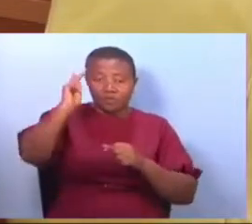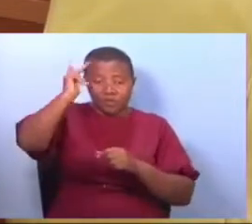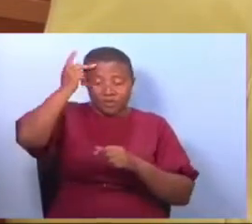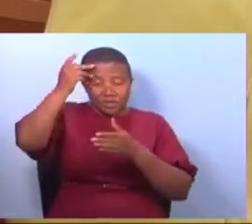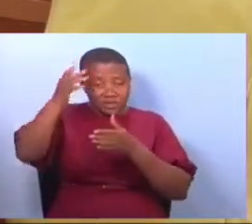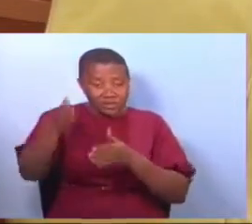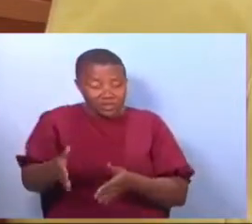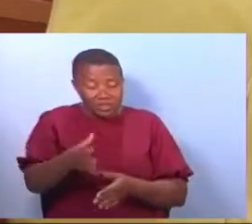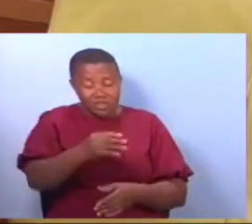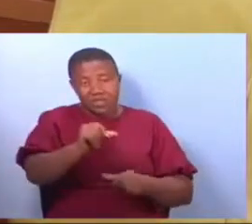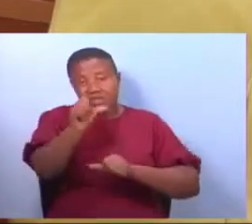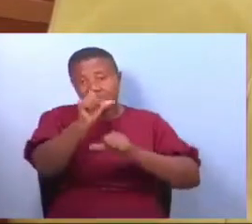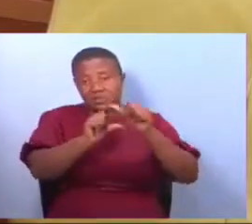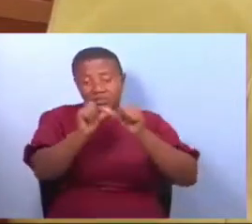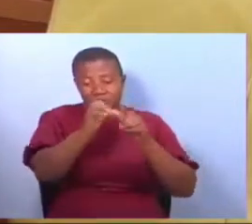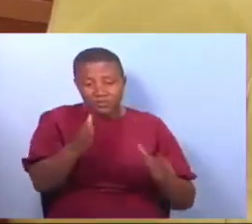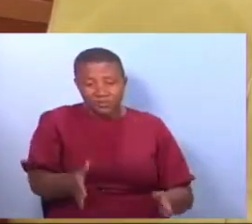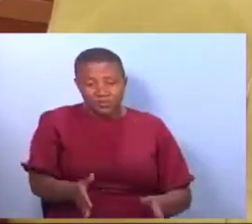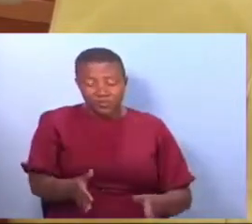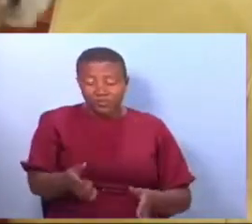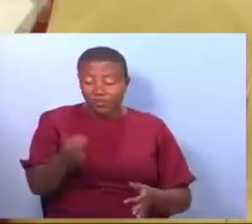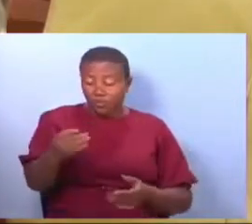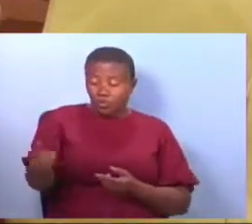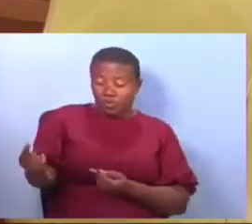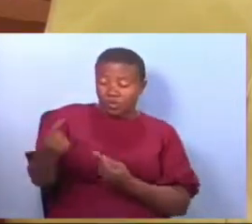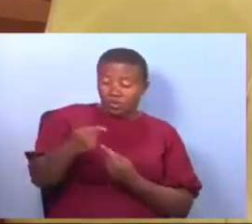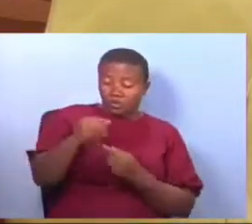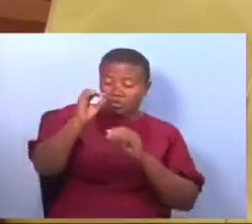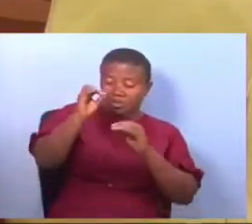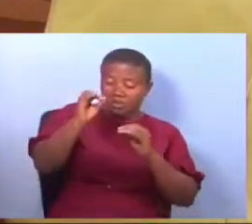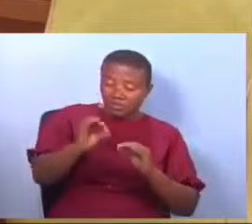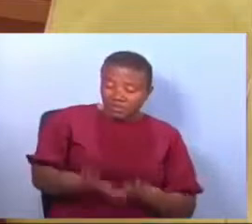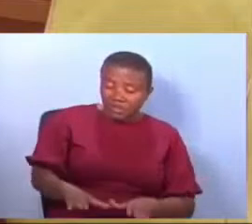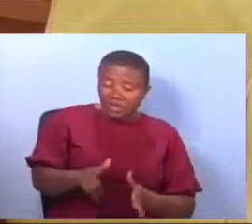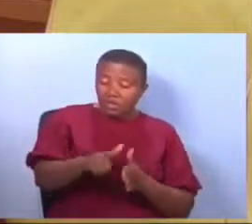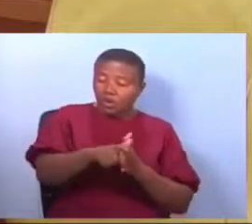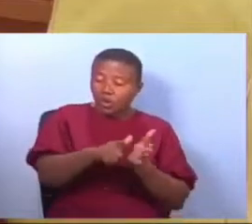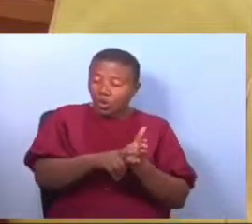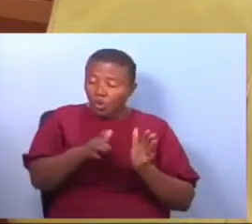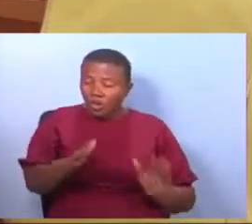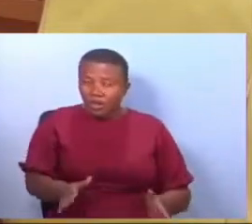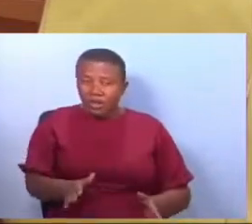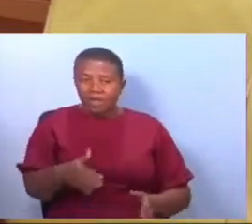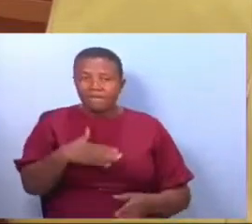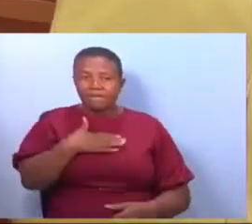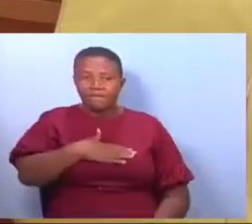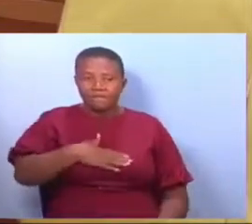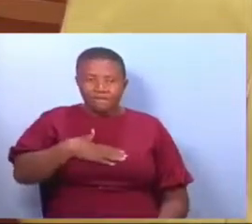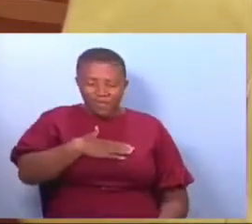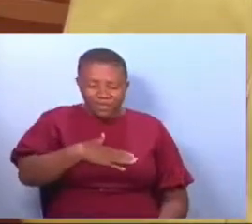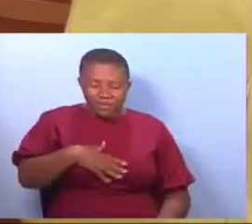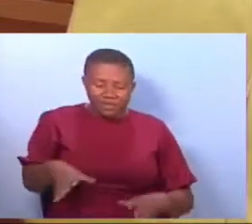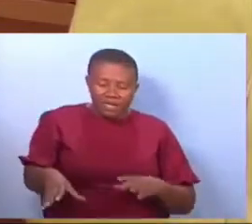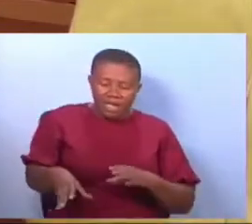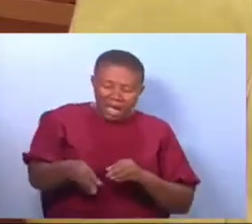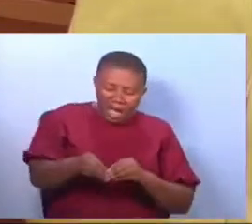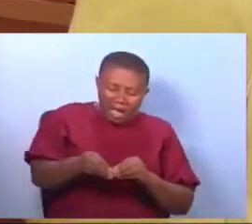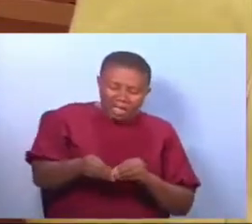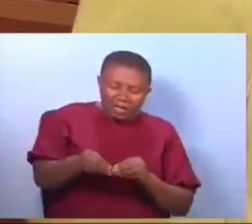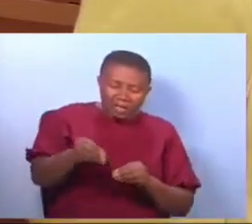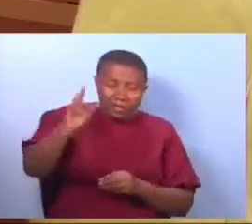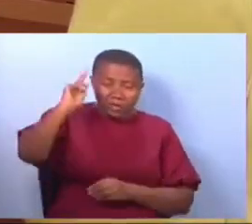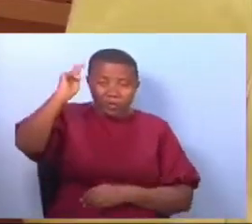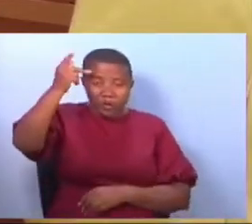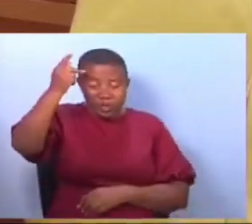come, whether you are a lawyer, you are a teacher, or even an engineer, please add politics to your profession. And so that when you are